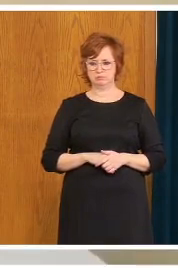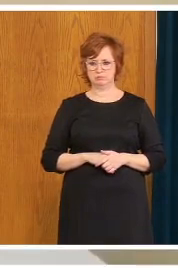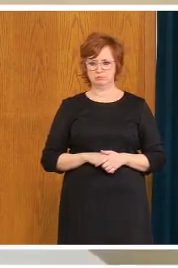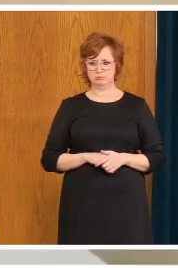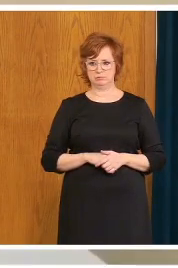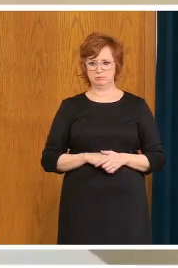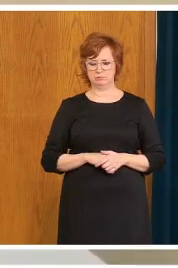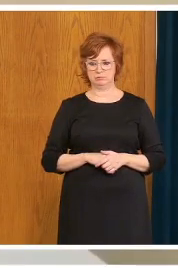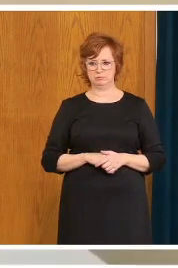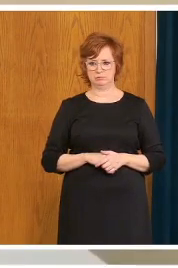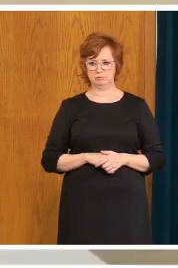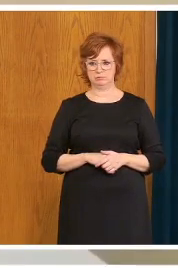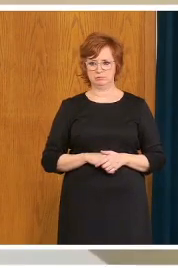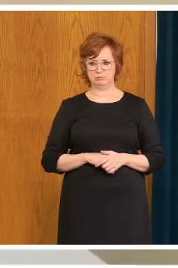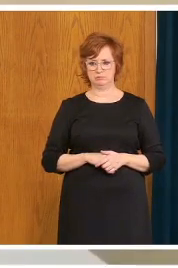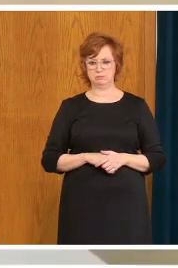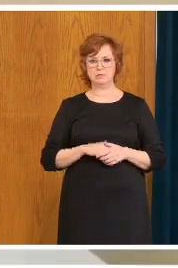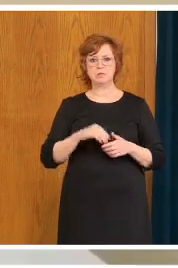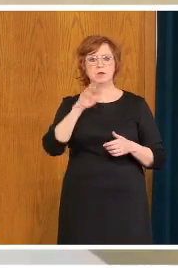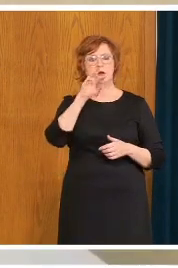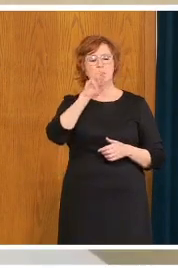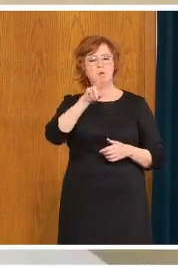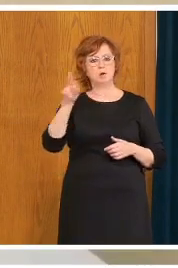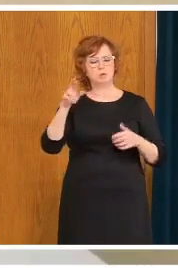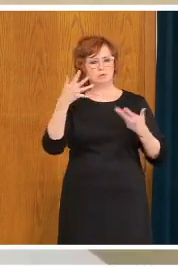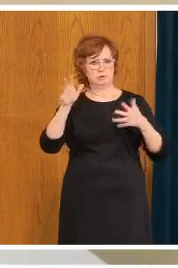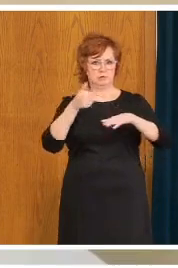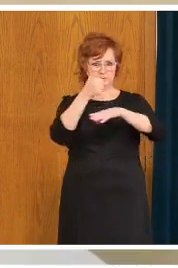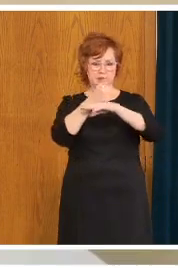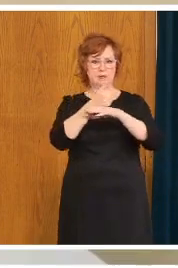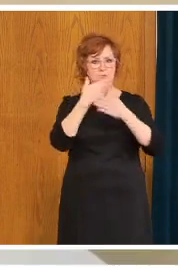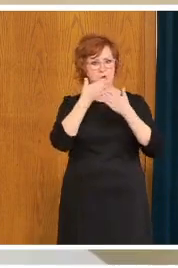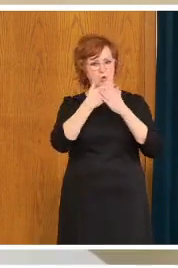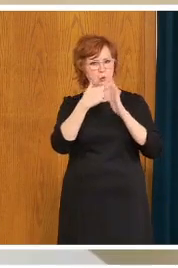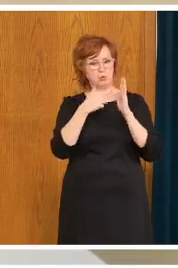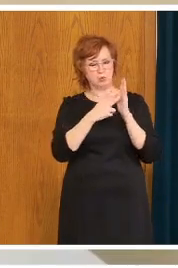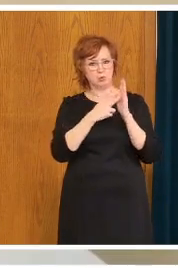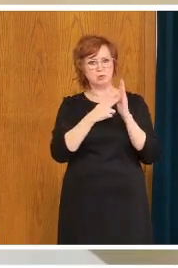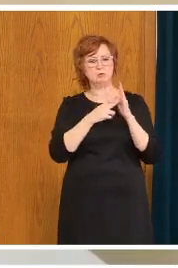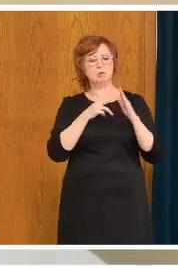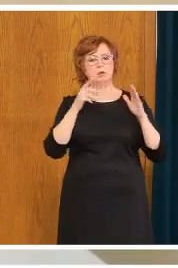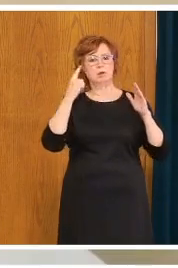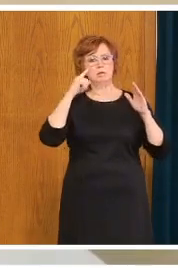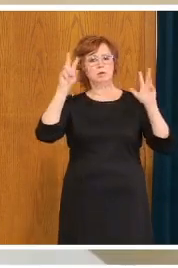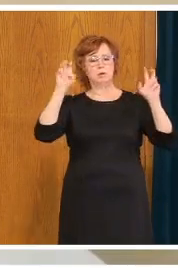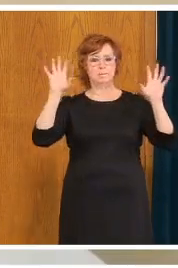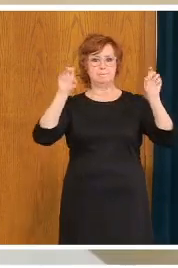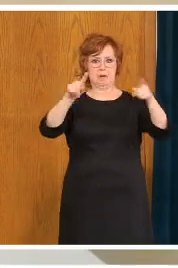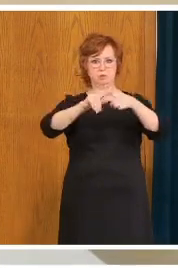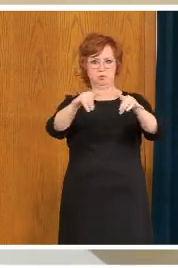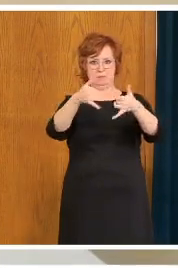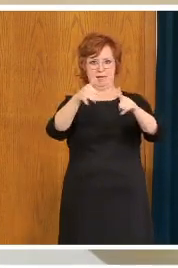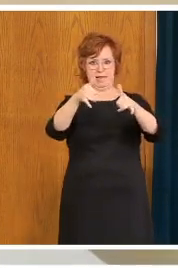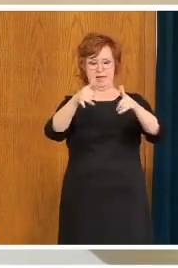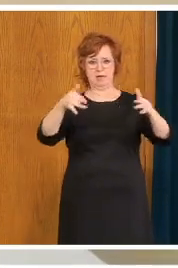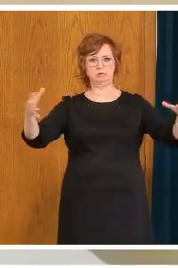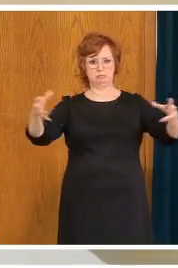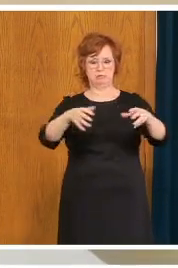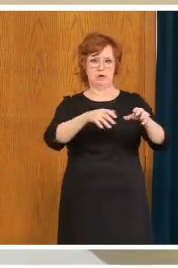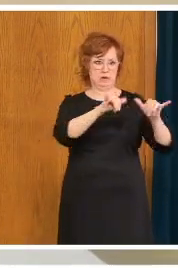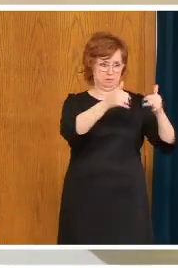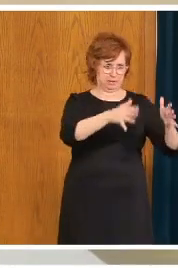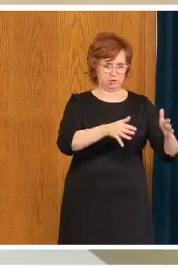very good protocols for return to play, so that it relates to players and teams. But regarding outdoor crowd